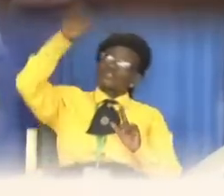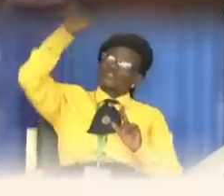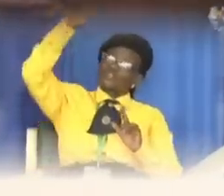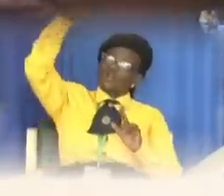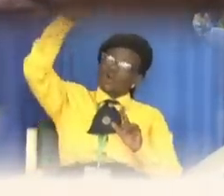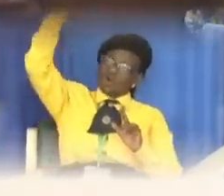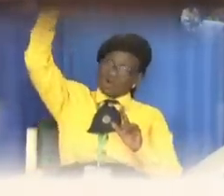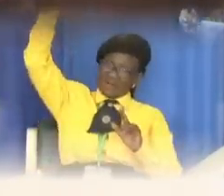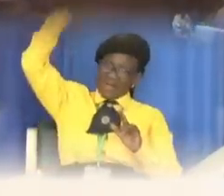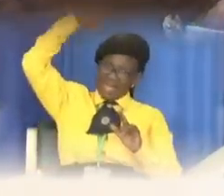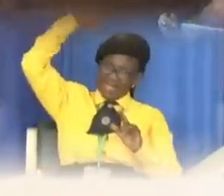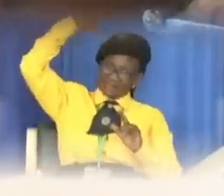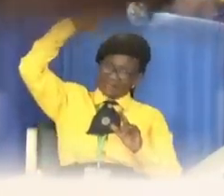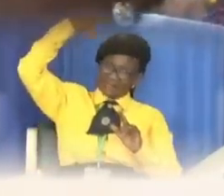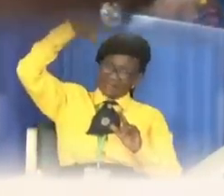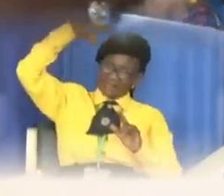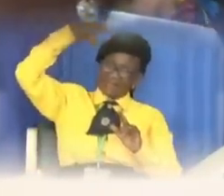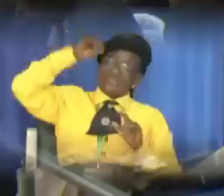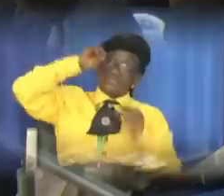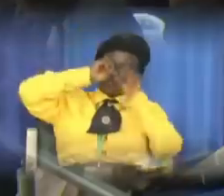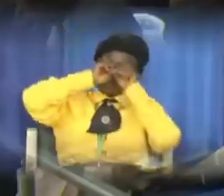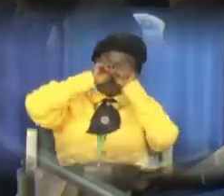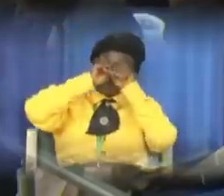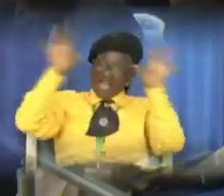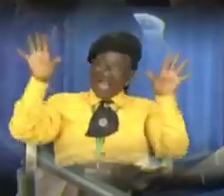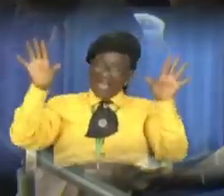Let your light shine for me.